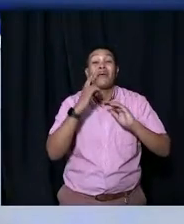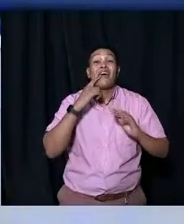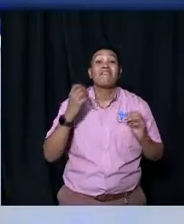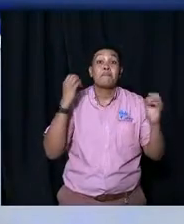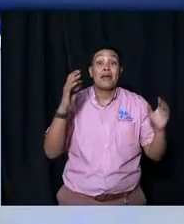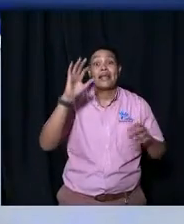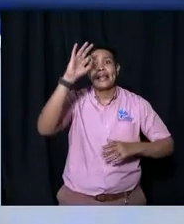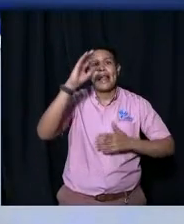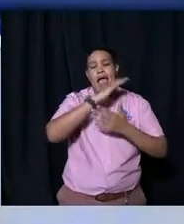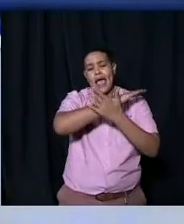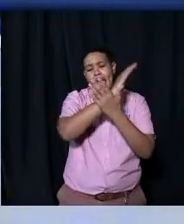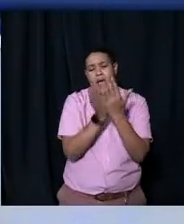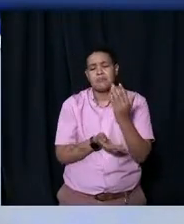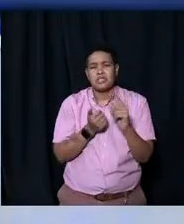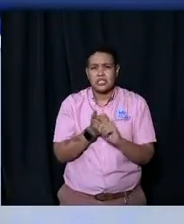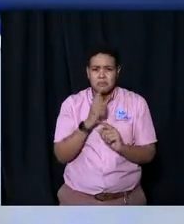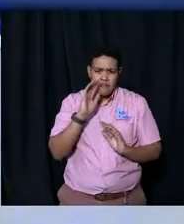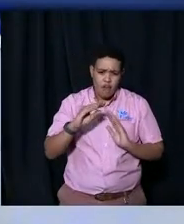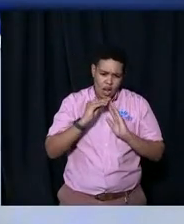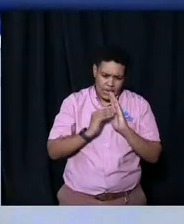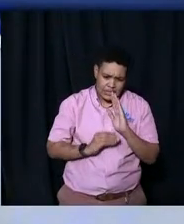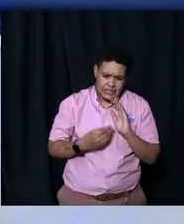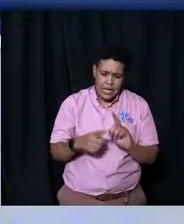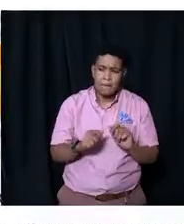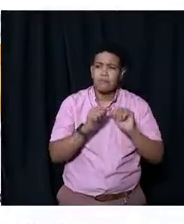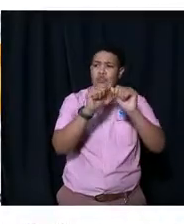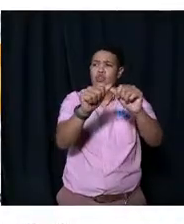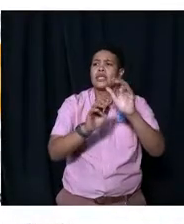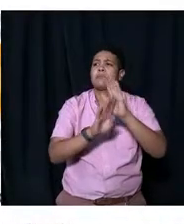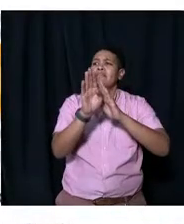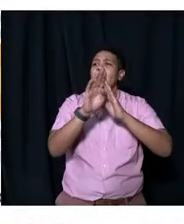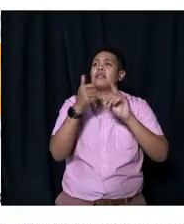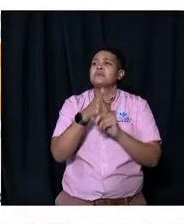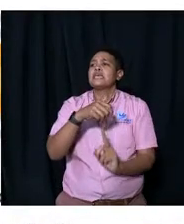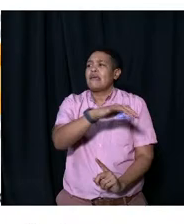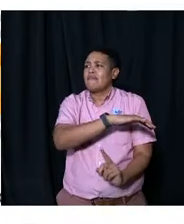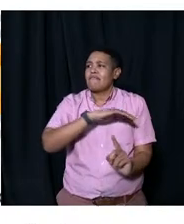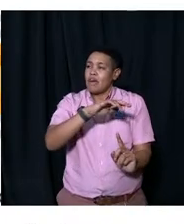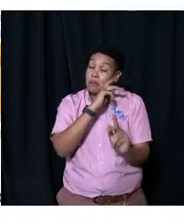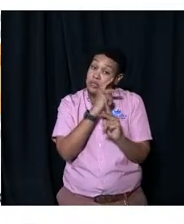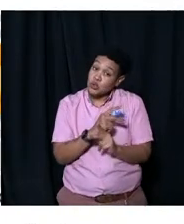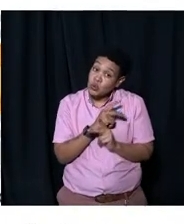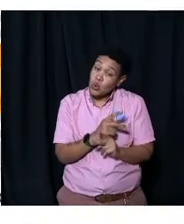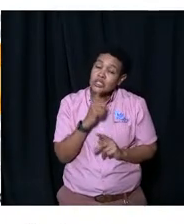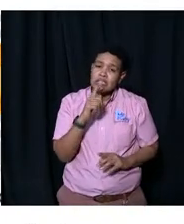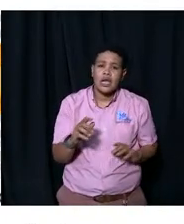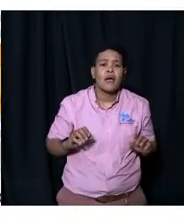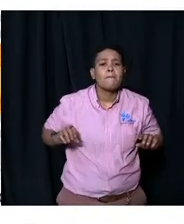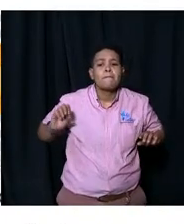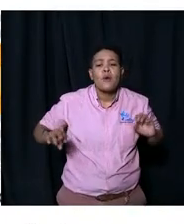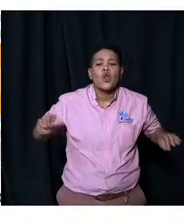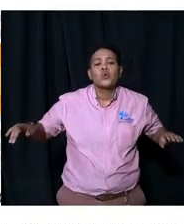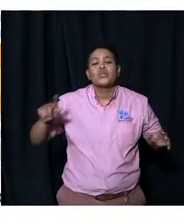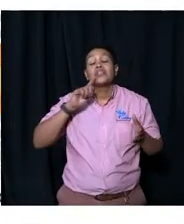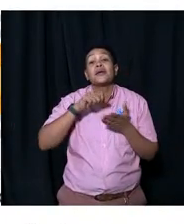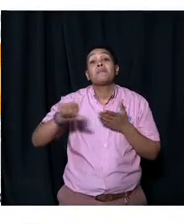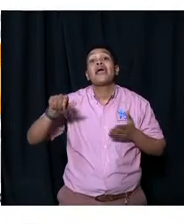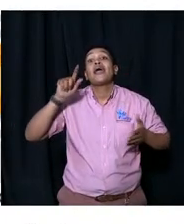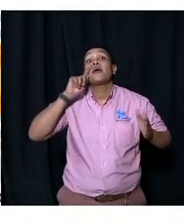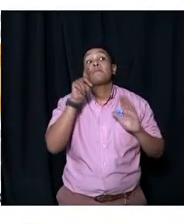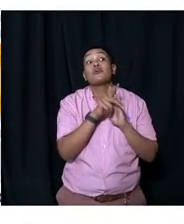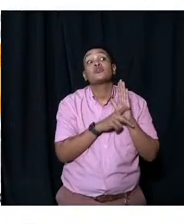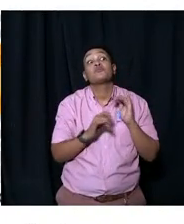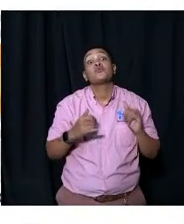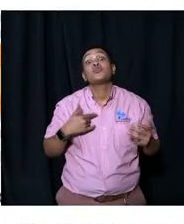9 principles, and they are all listed there. Sustainable development, environmental stewardship, the polluter pays principle, which is something that